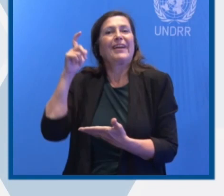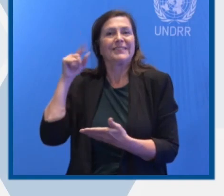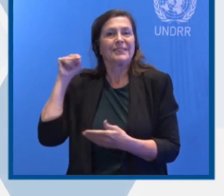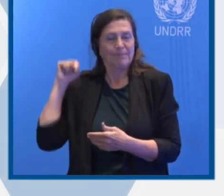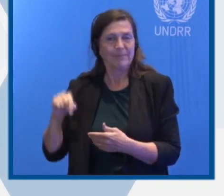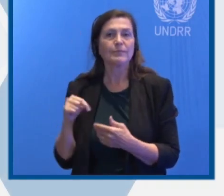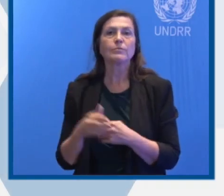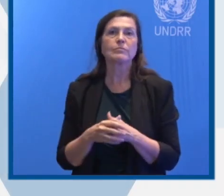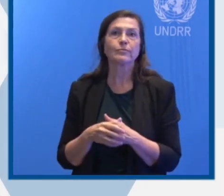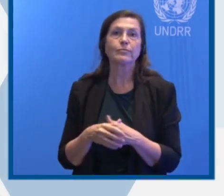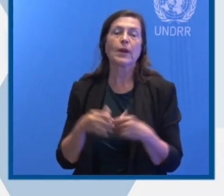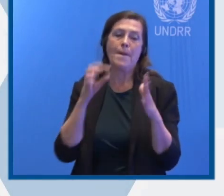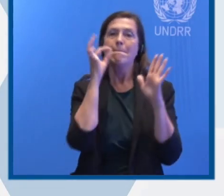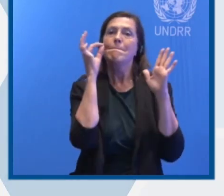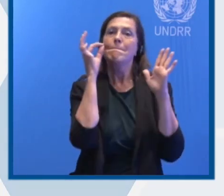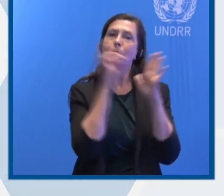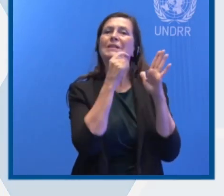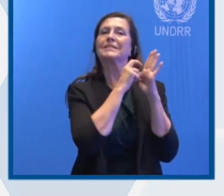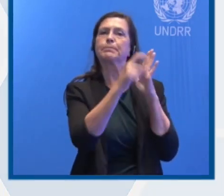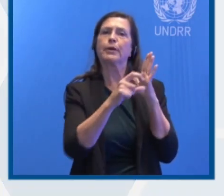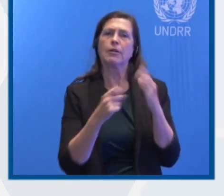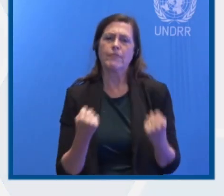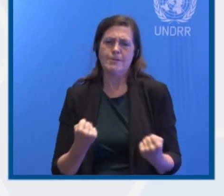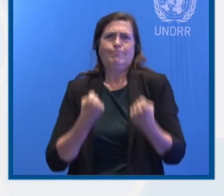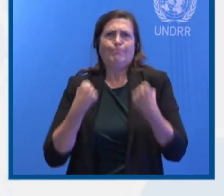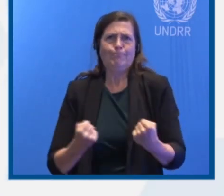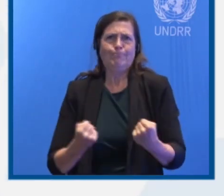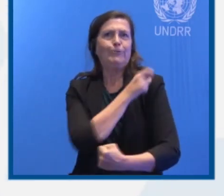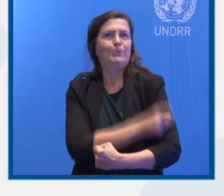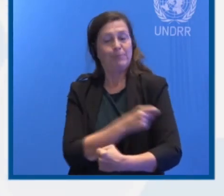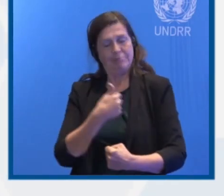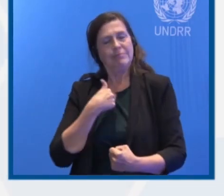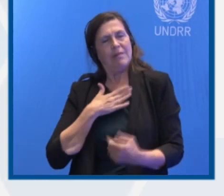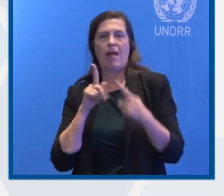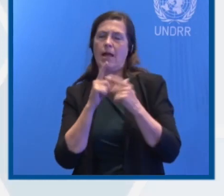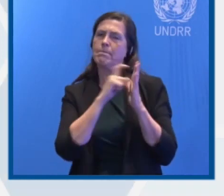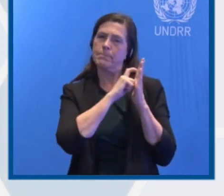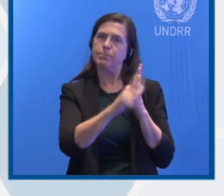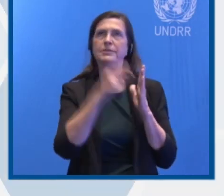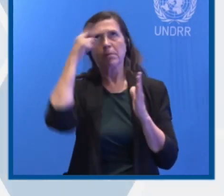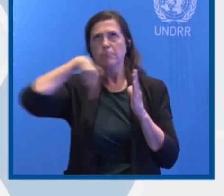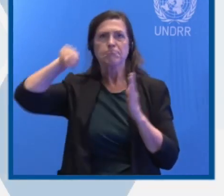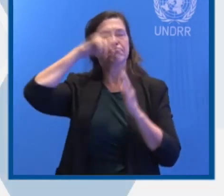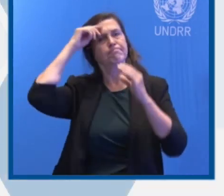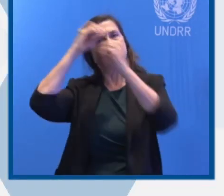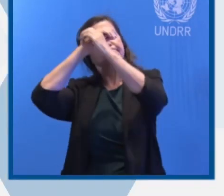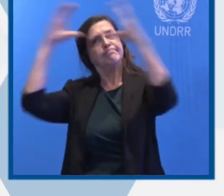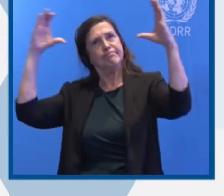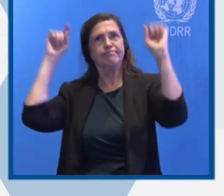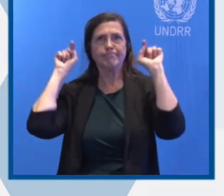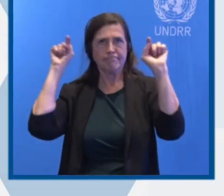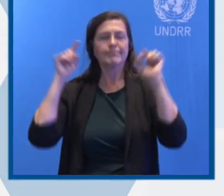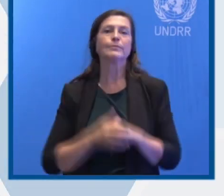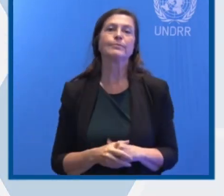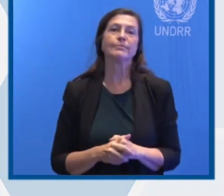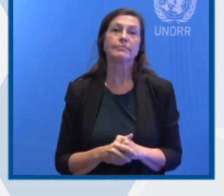resilience principles, the 6 principles, which I like very much, by the way. And to say that we know